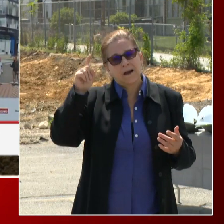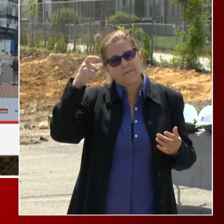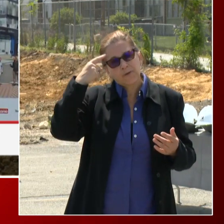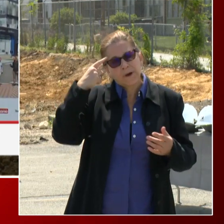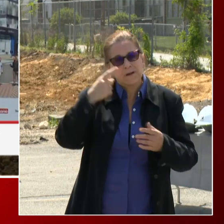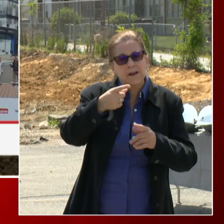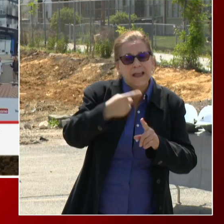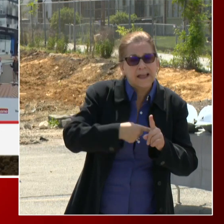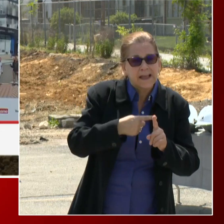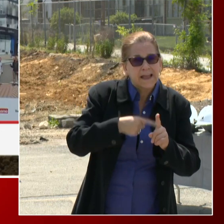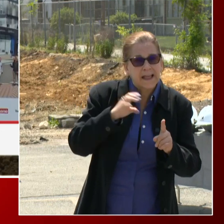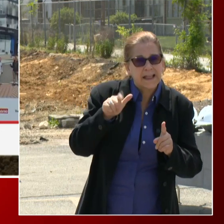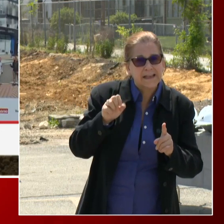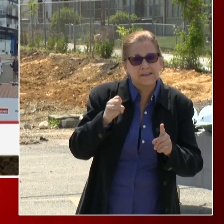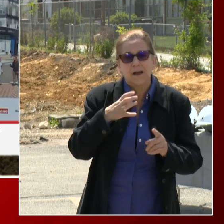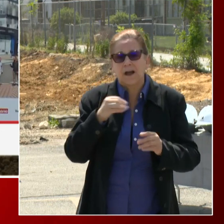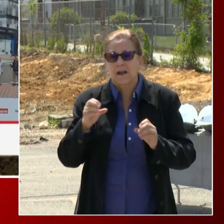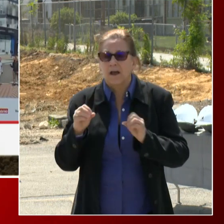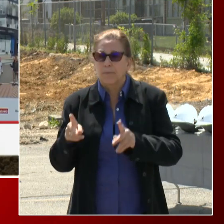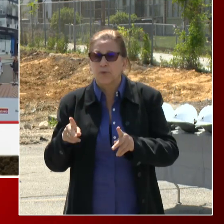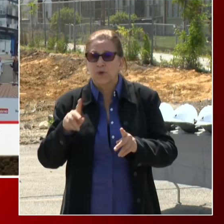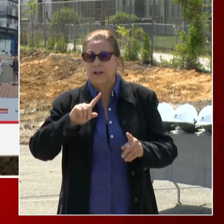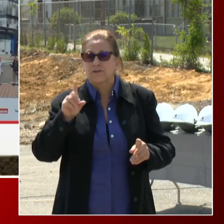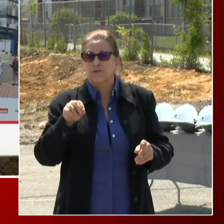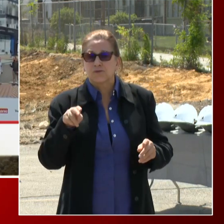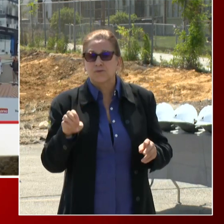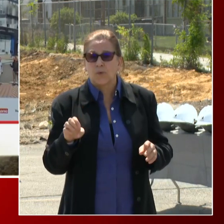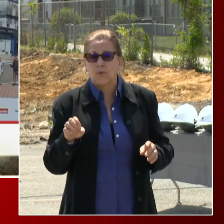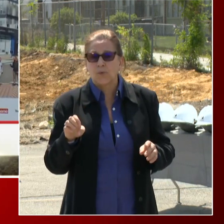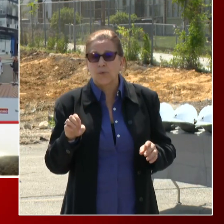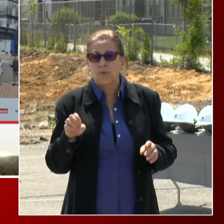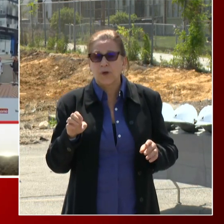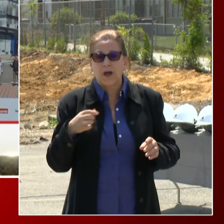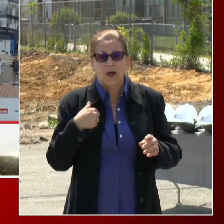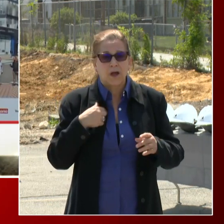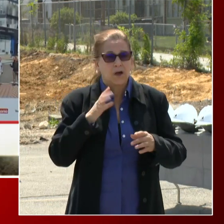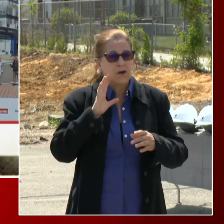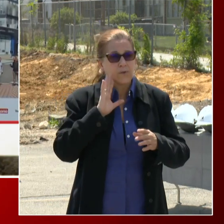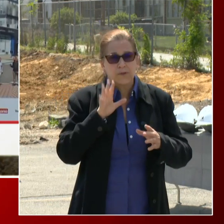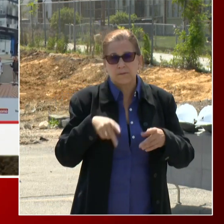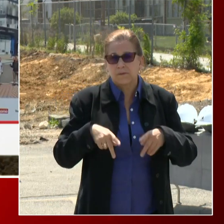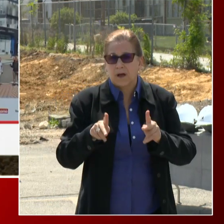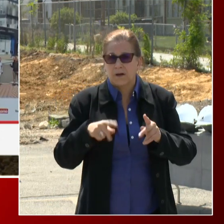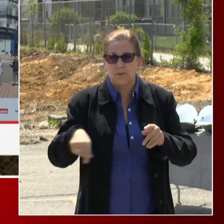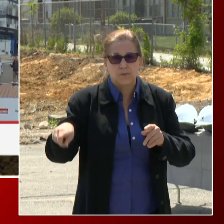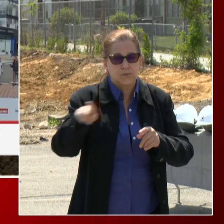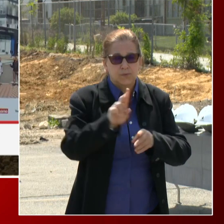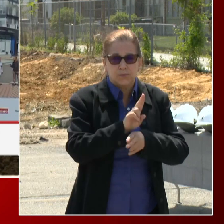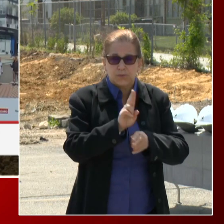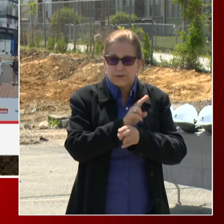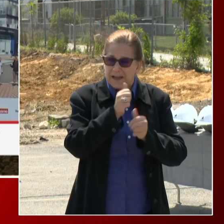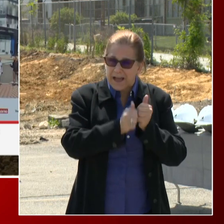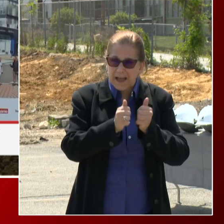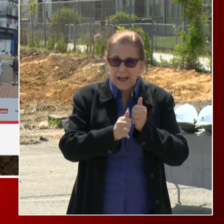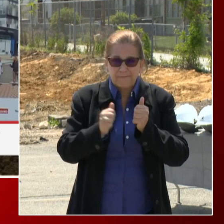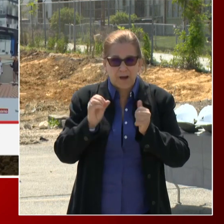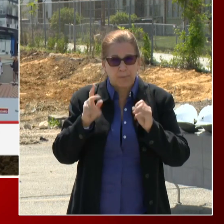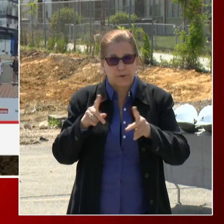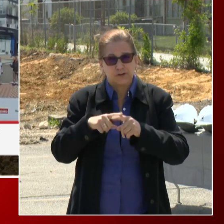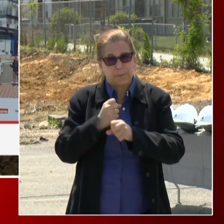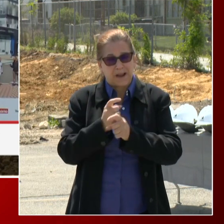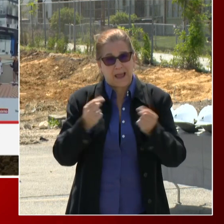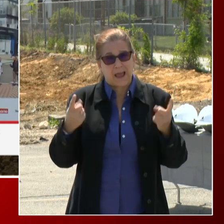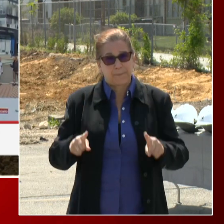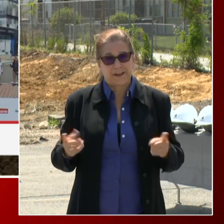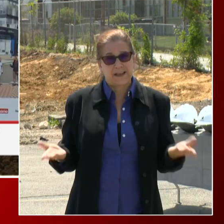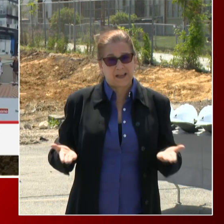opportunity zone. So we're using every tool in our toolbox to make this happen for Ward 7.